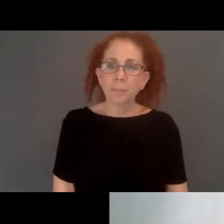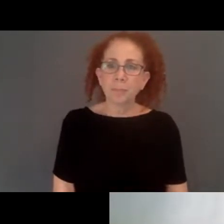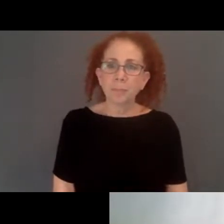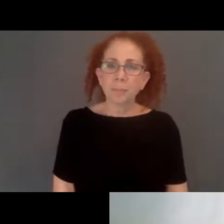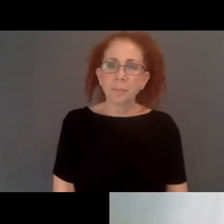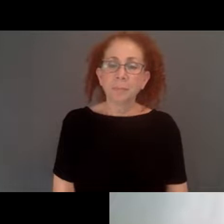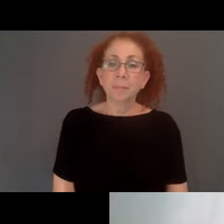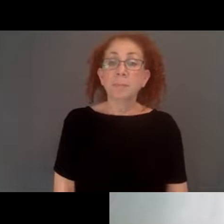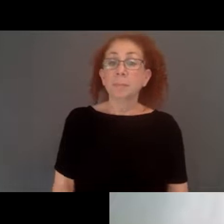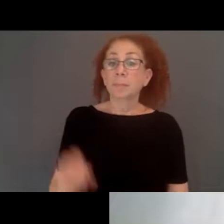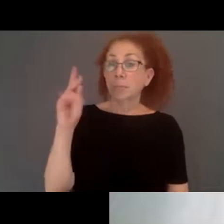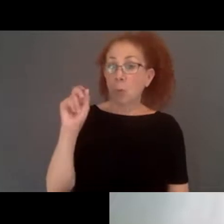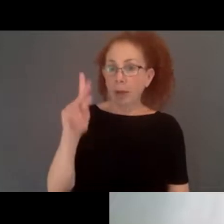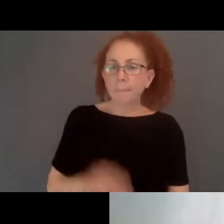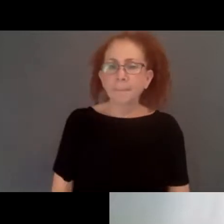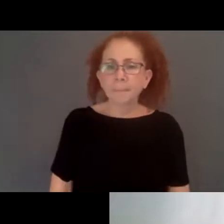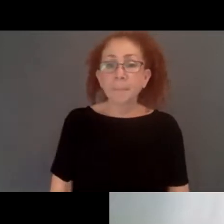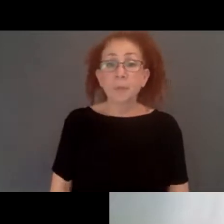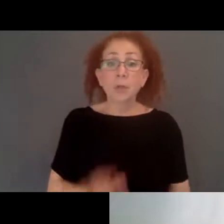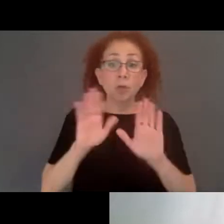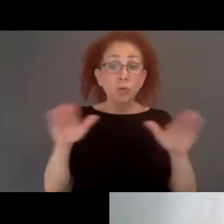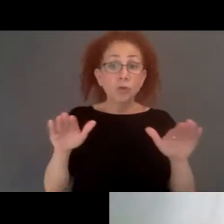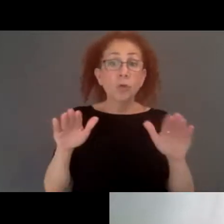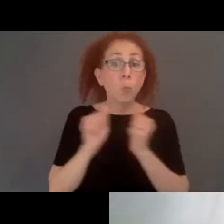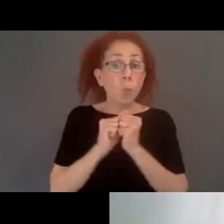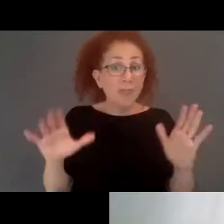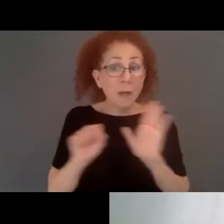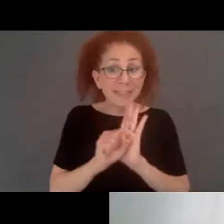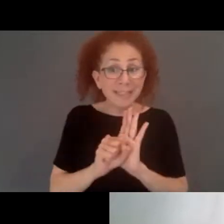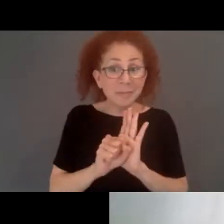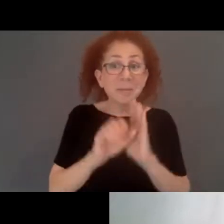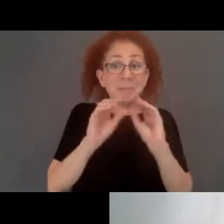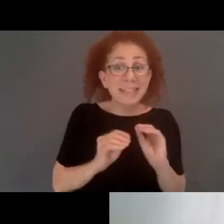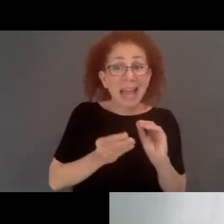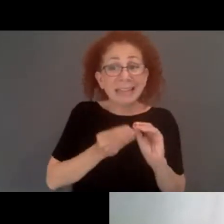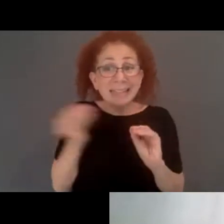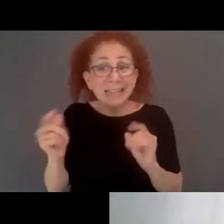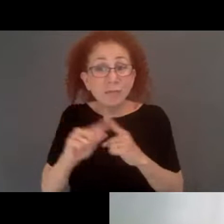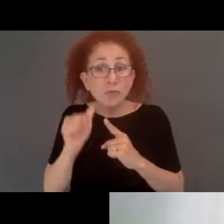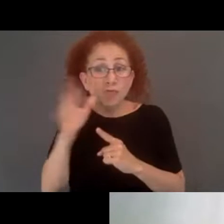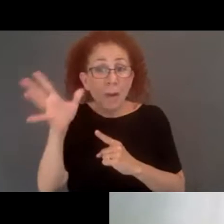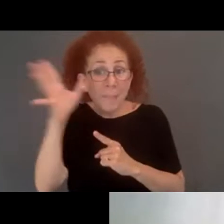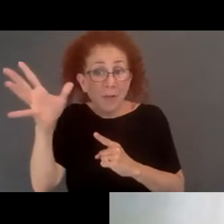Okay, so here's a question. Can children with no symptoms pass it on to grandparents unknowingly?